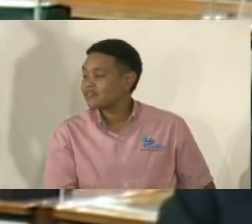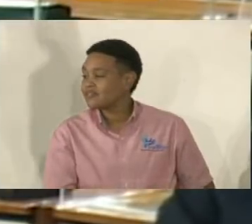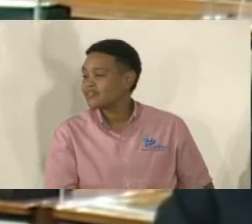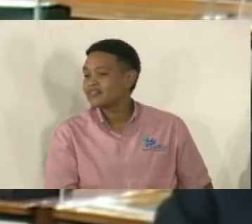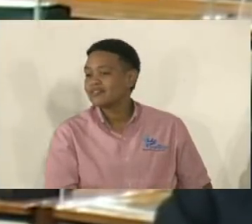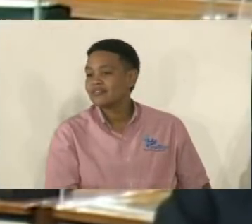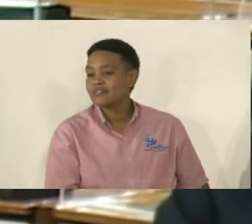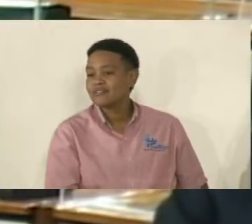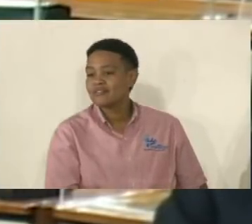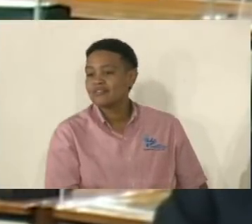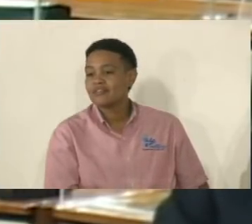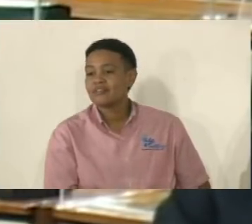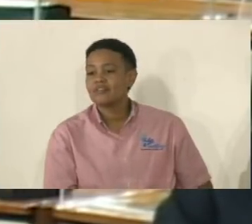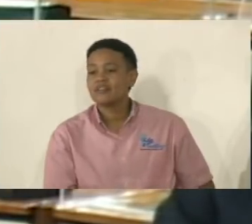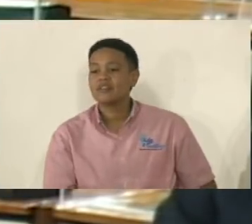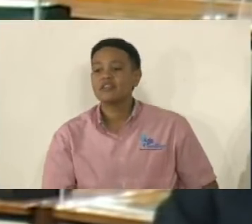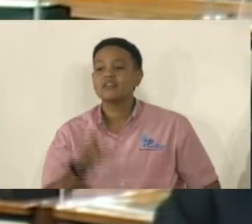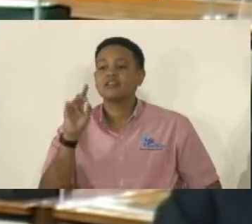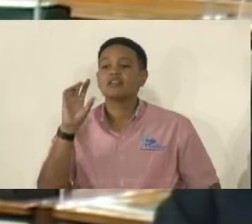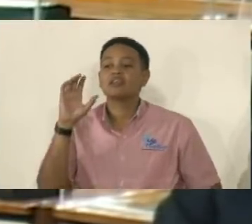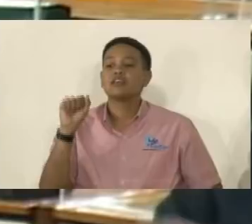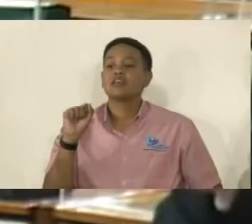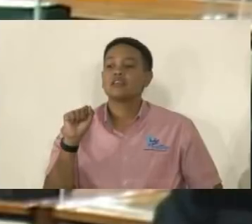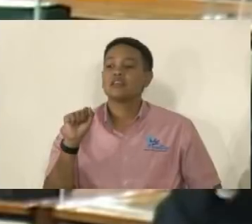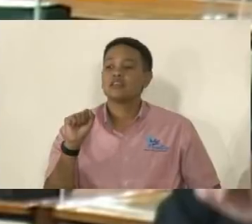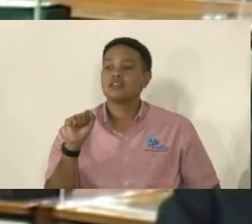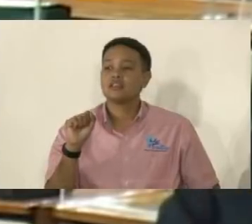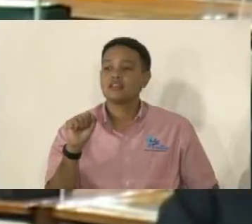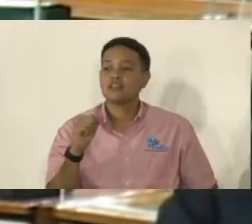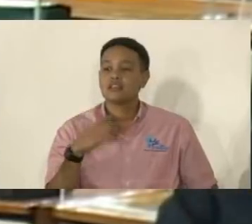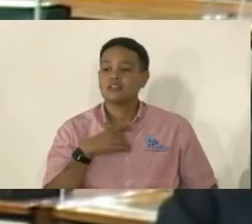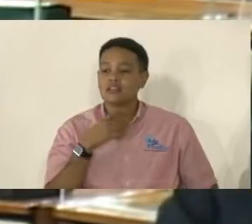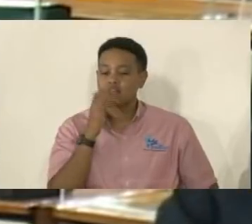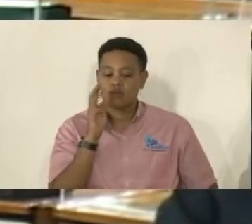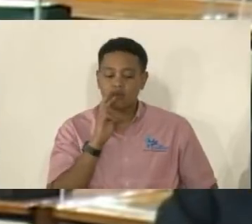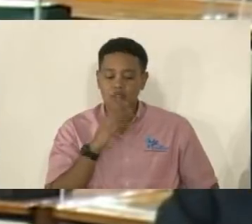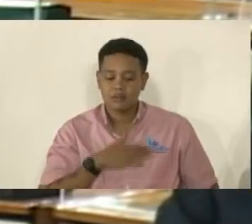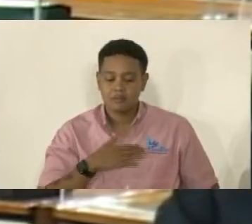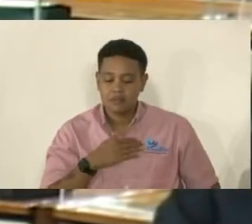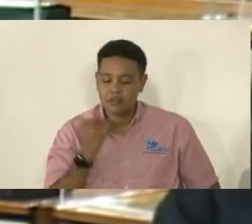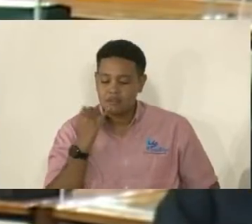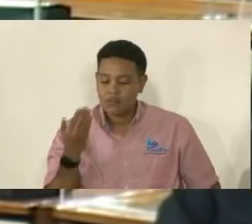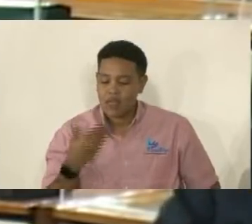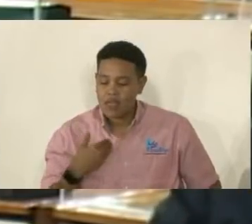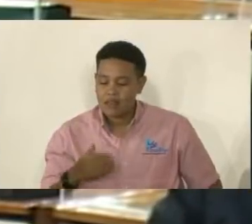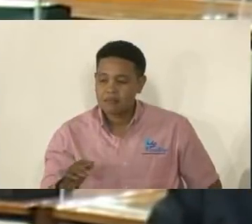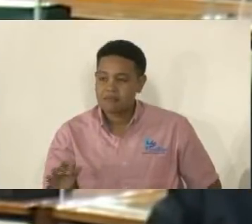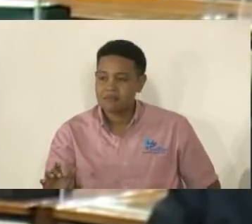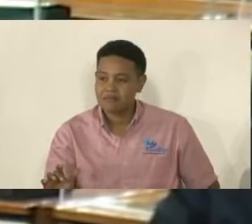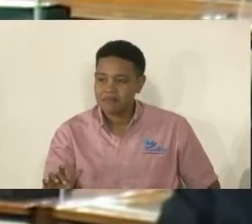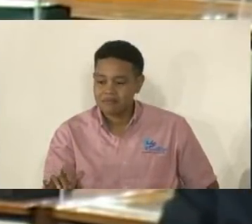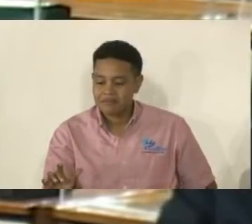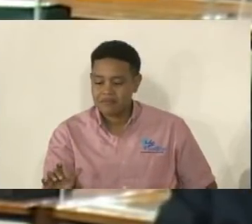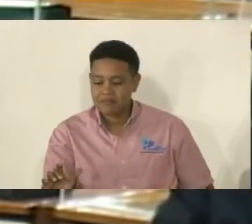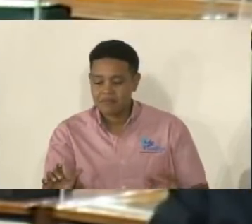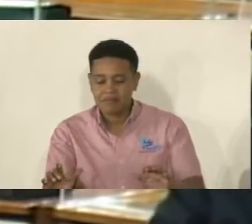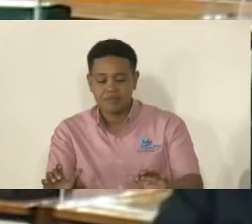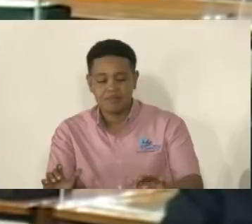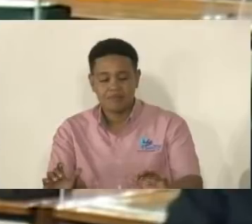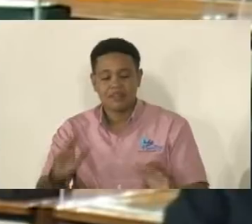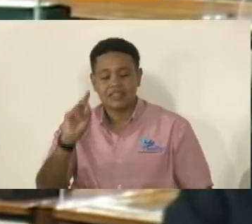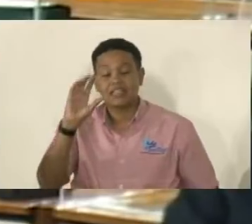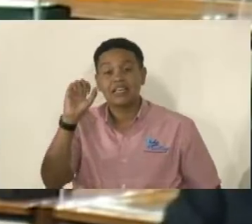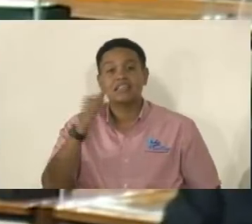Mr. President, the DCS is what I would actually like a glass of water if you could assist me. The DCS is